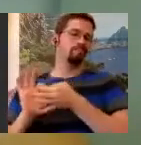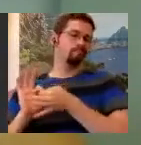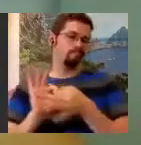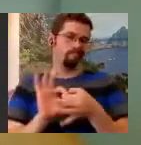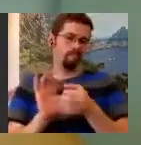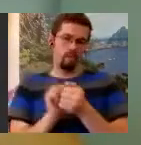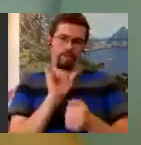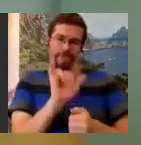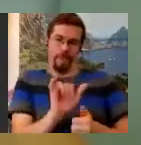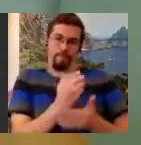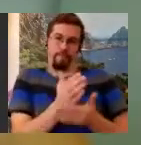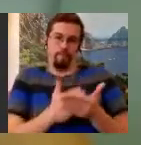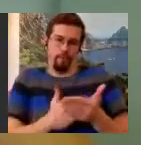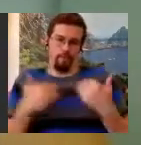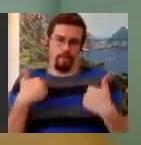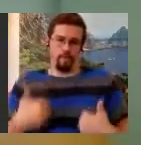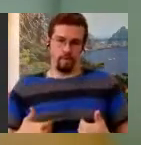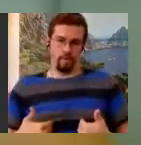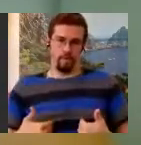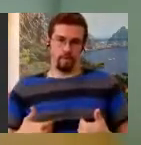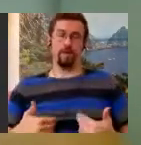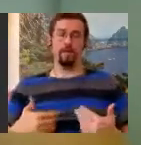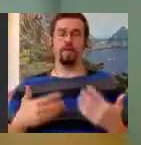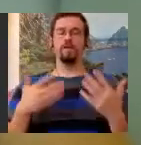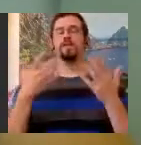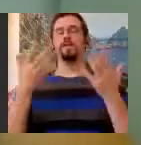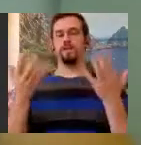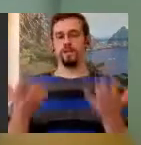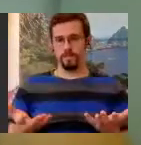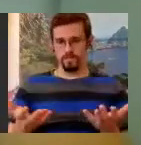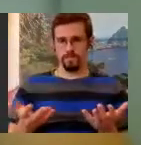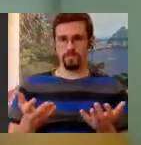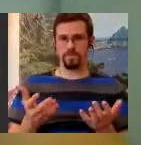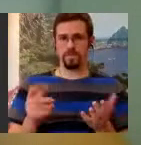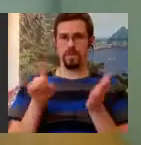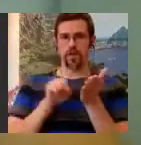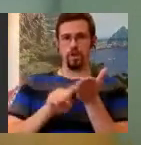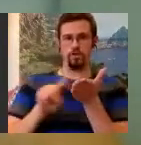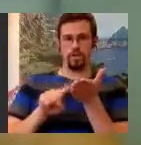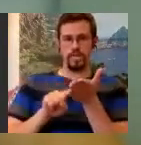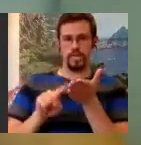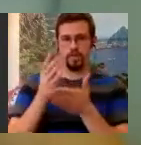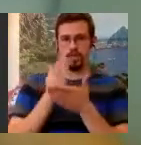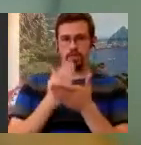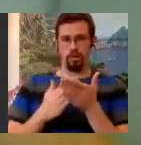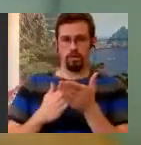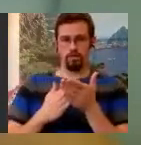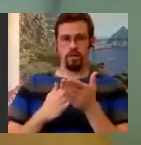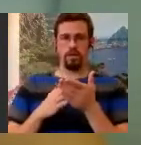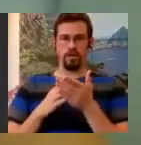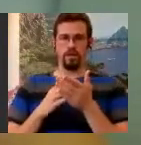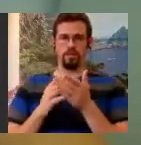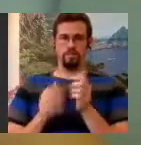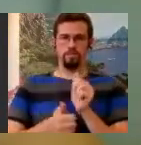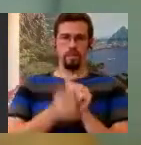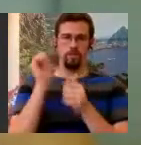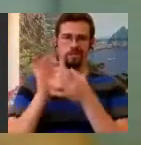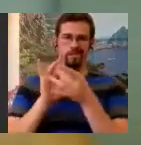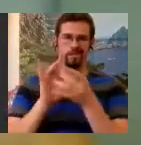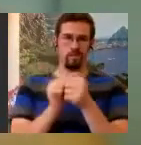that part of the body. Of course, the richer part is that related to hands,